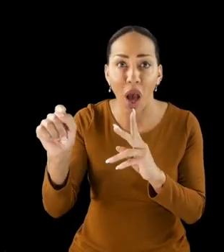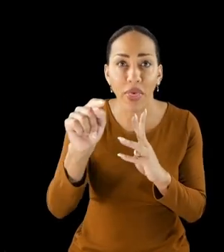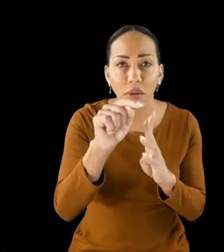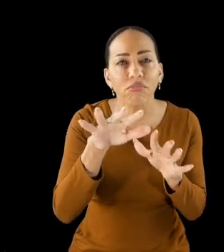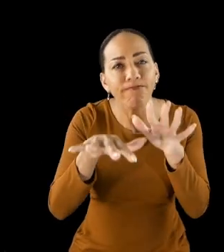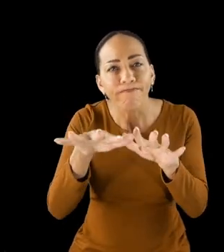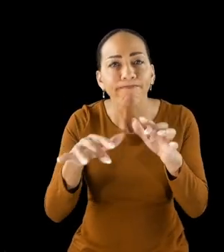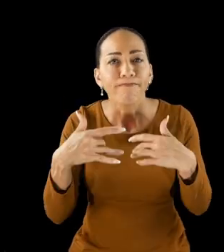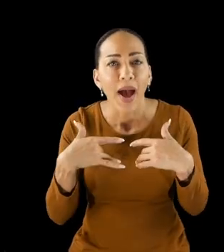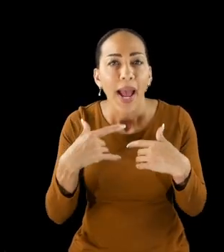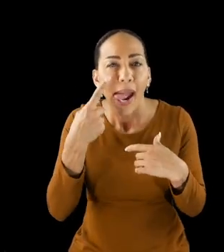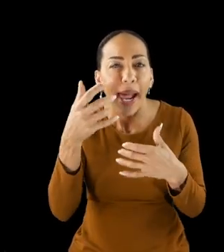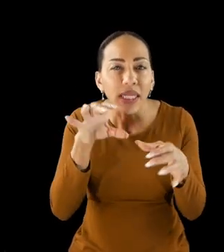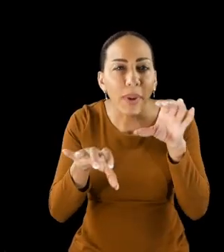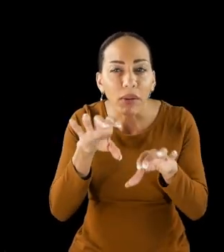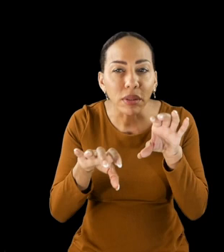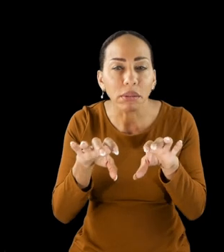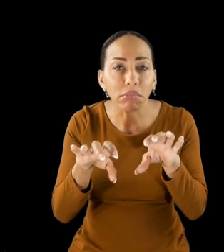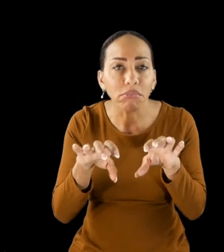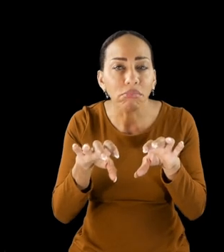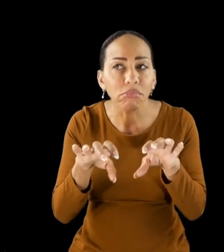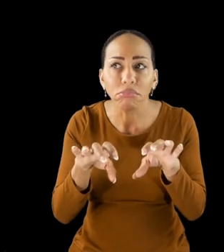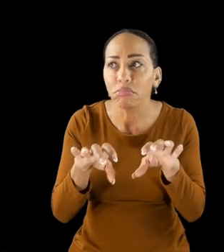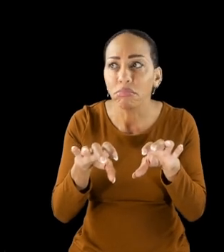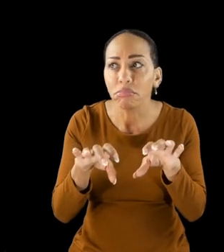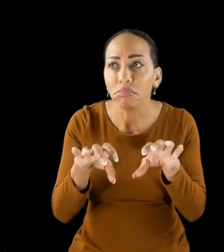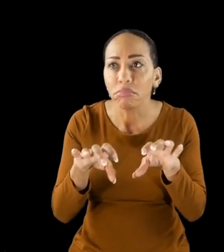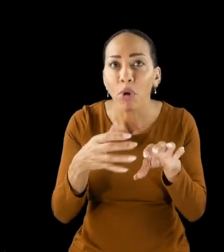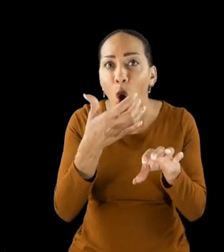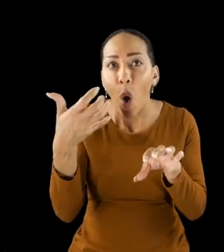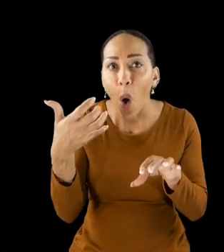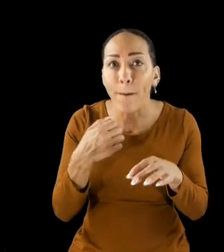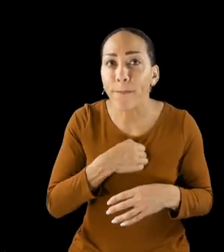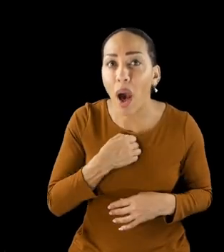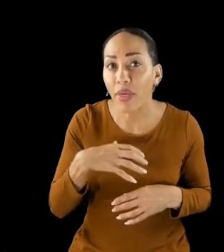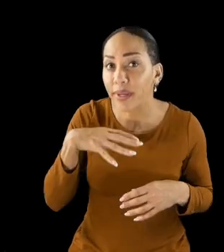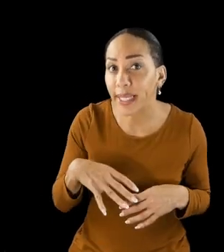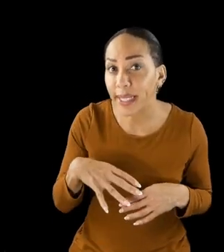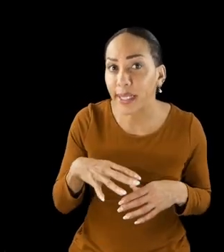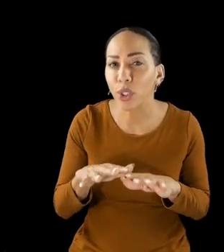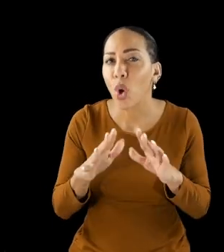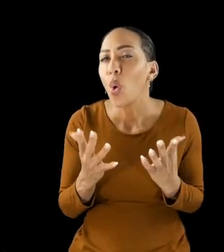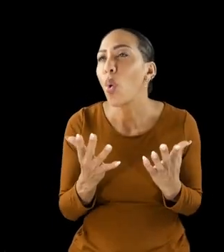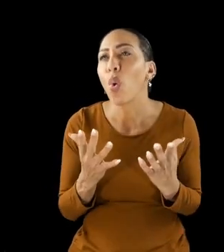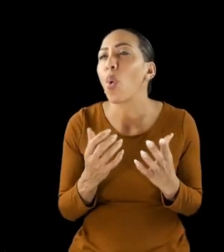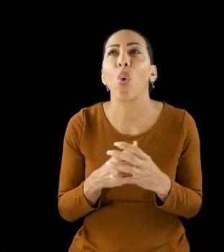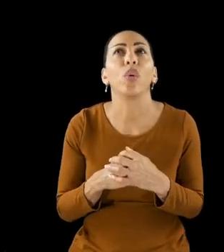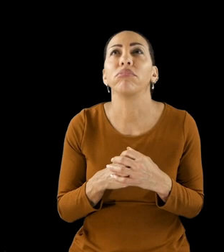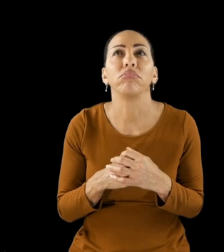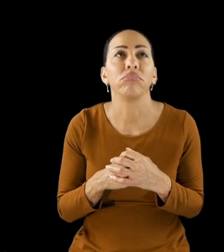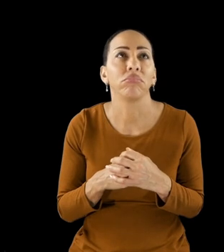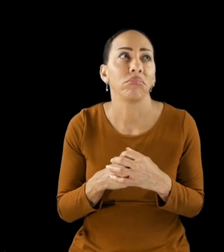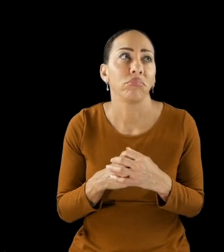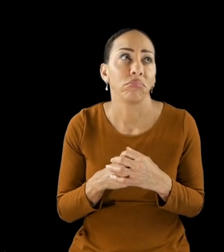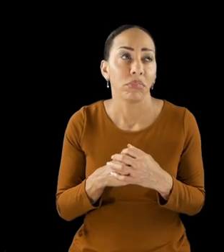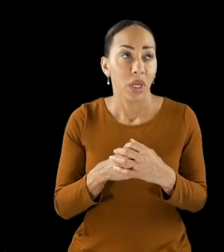experiment. You know, do I need a hot bath, or do I need to not spend